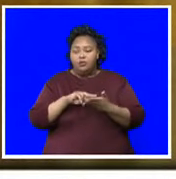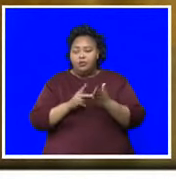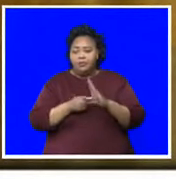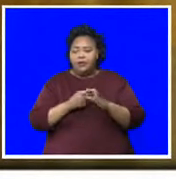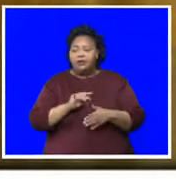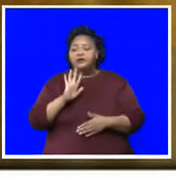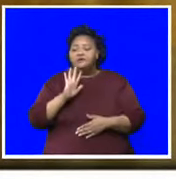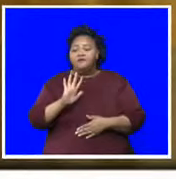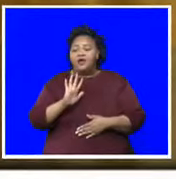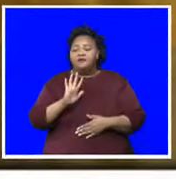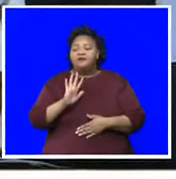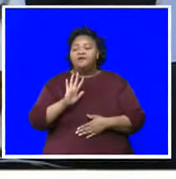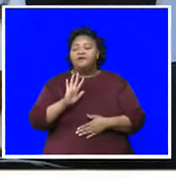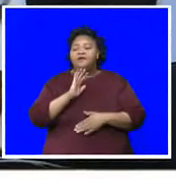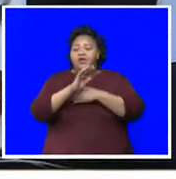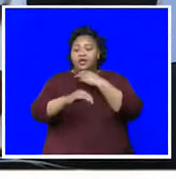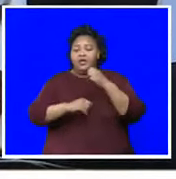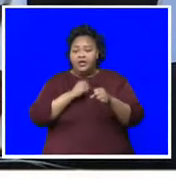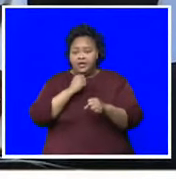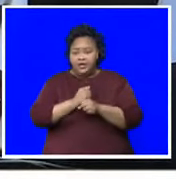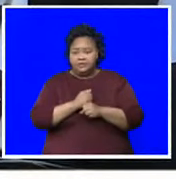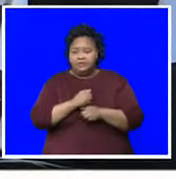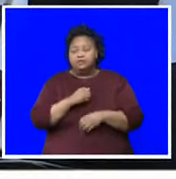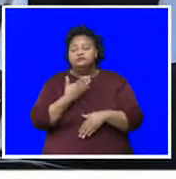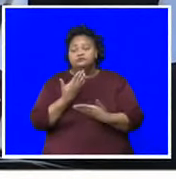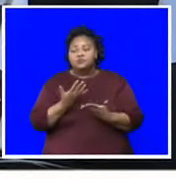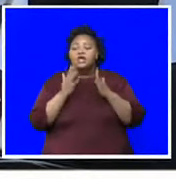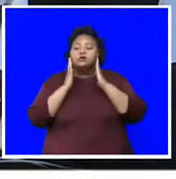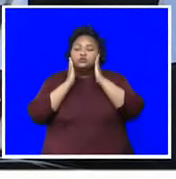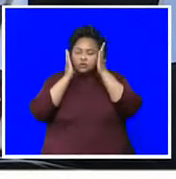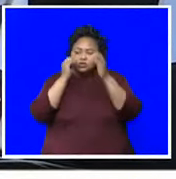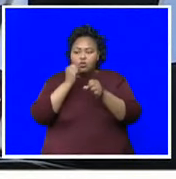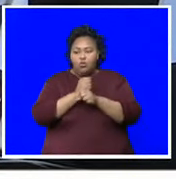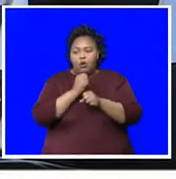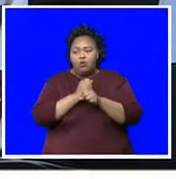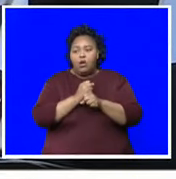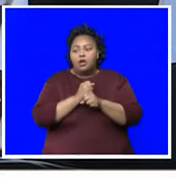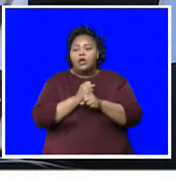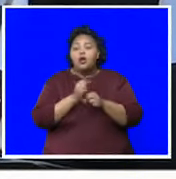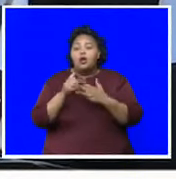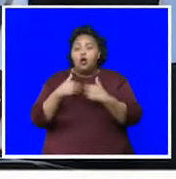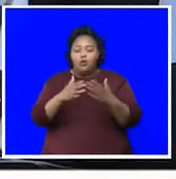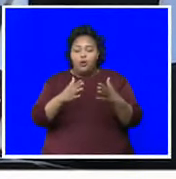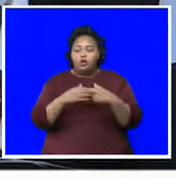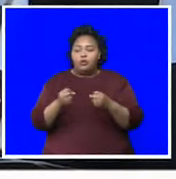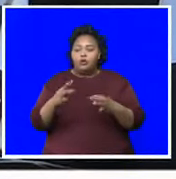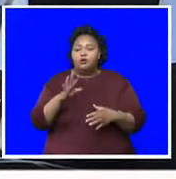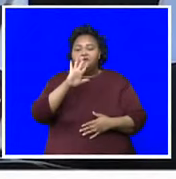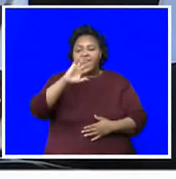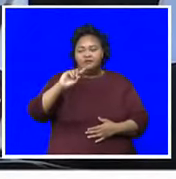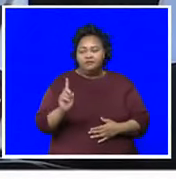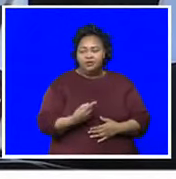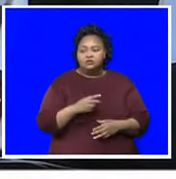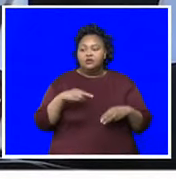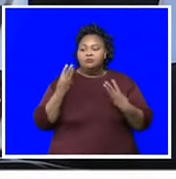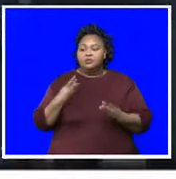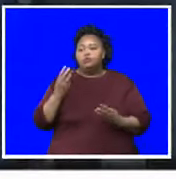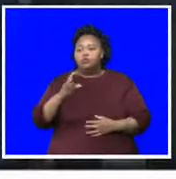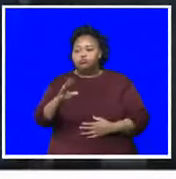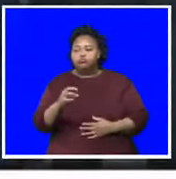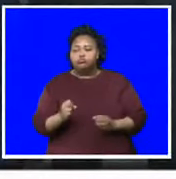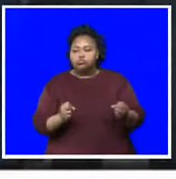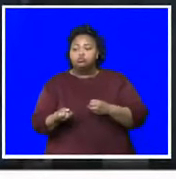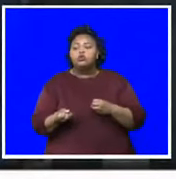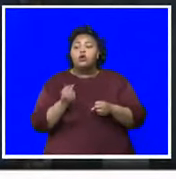the government of Eswatini will create 4,000 job opportunities. For Eswatini TV News, I'm Thandukuhle Mdluli